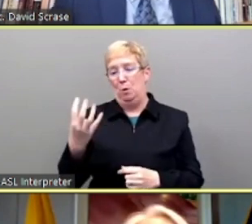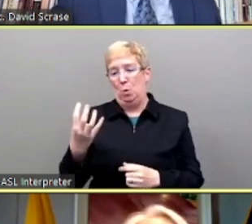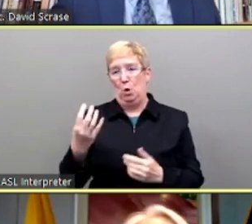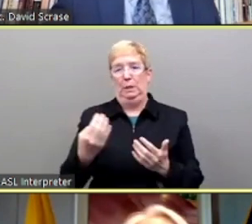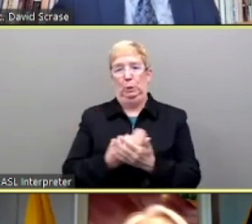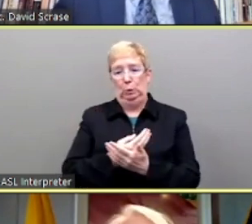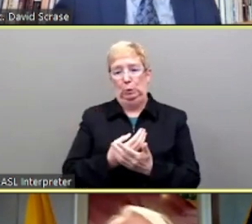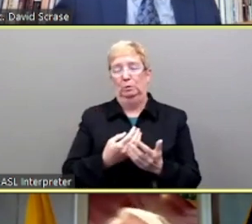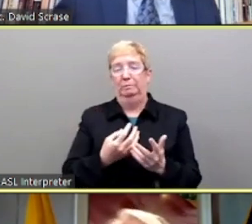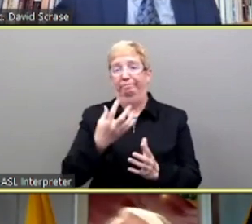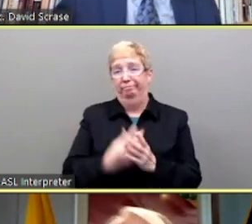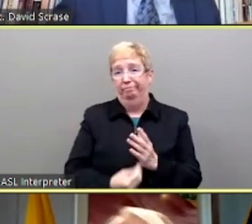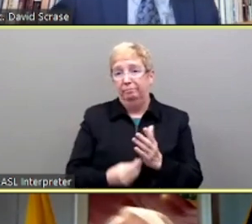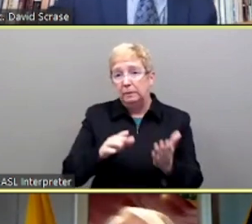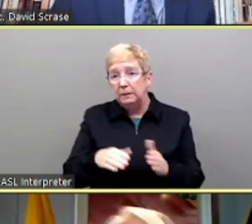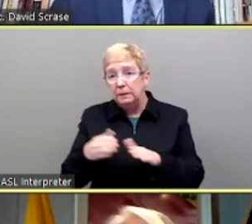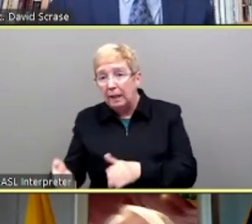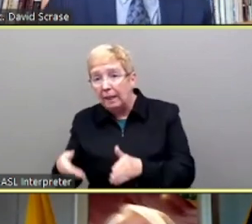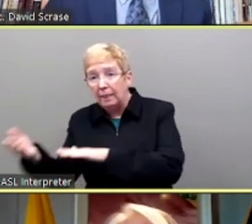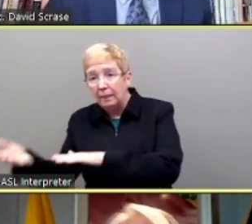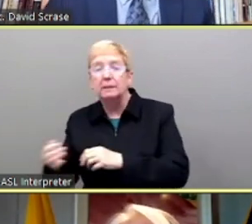and we have